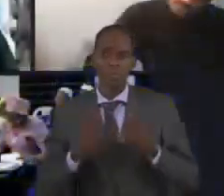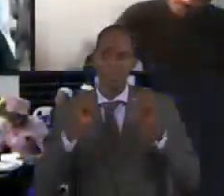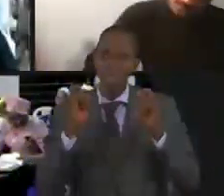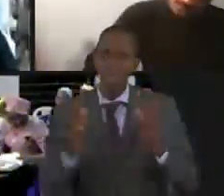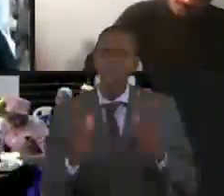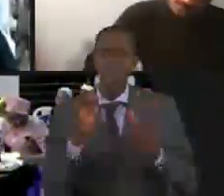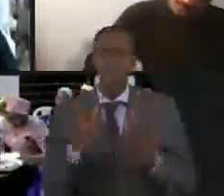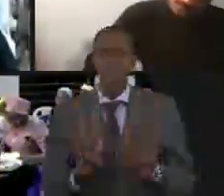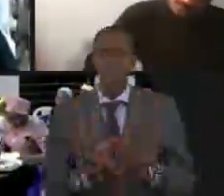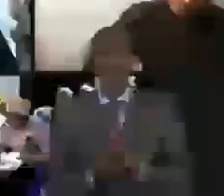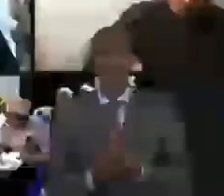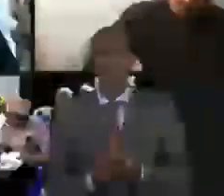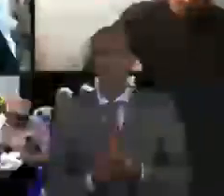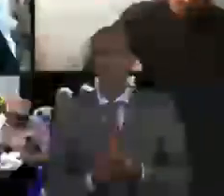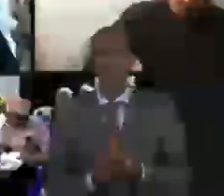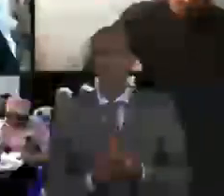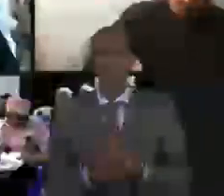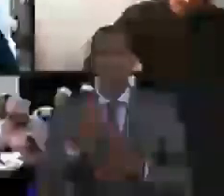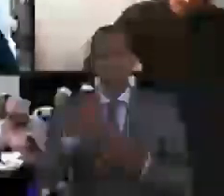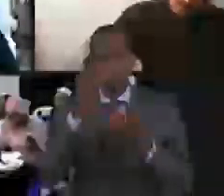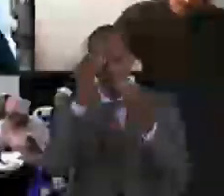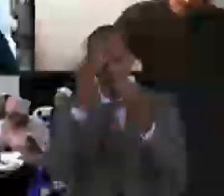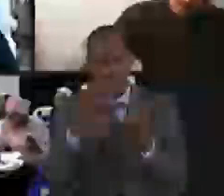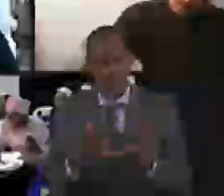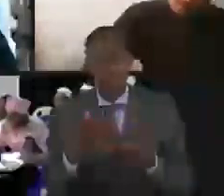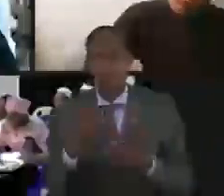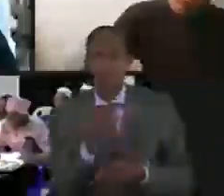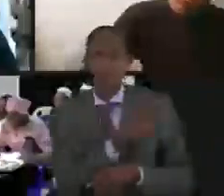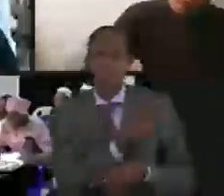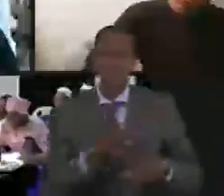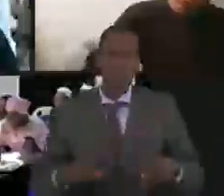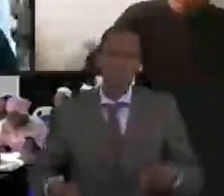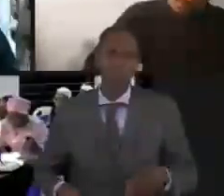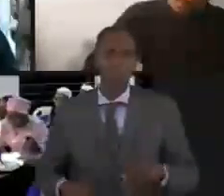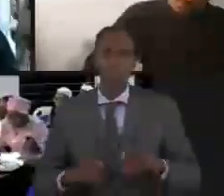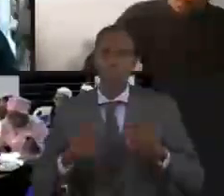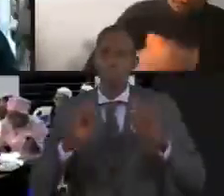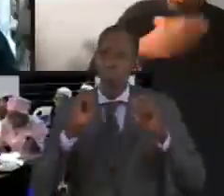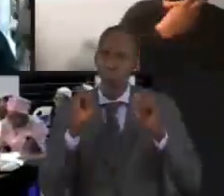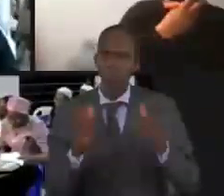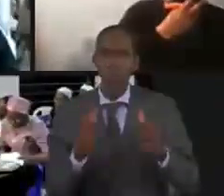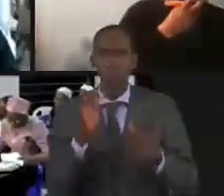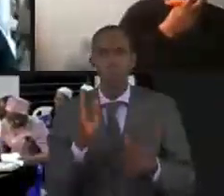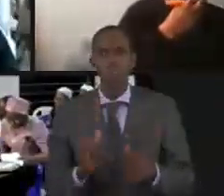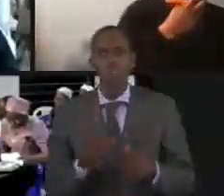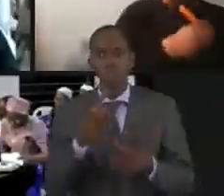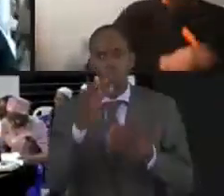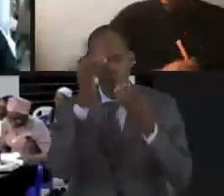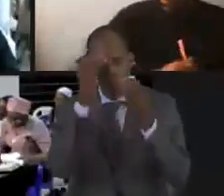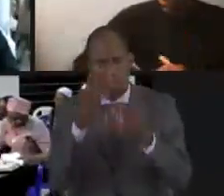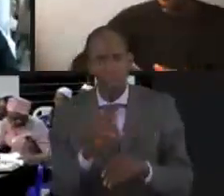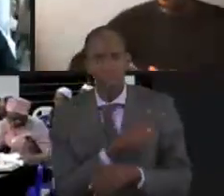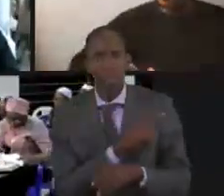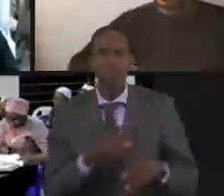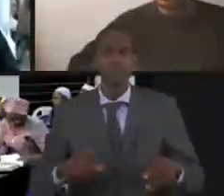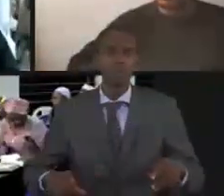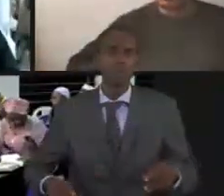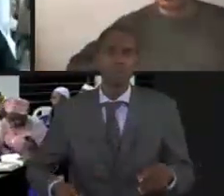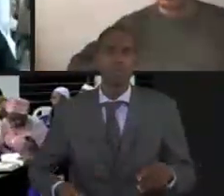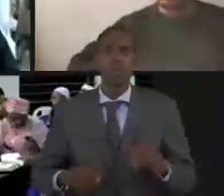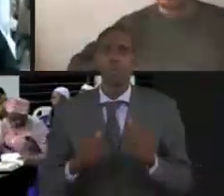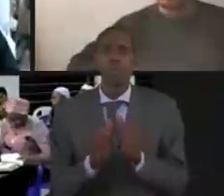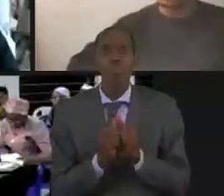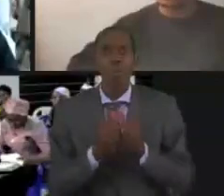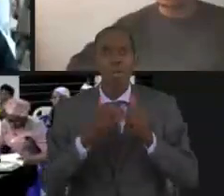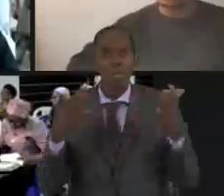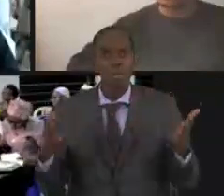immediately. He obeyed the Lord promptly. He obeyed the Lord